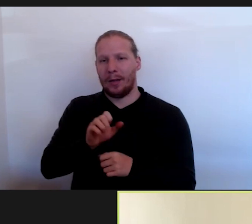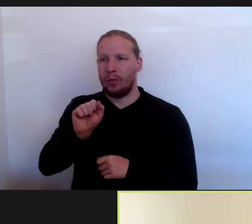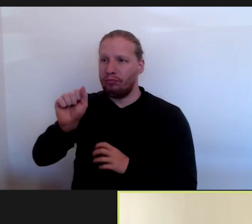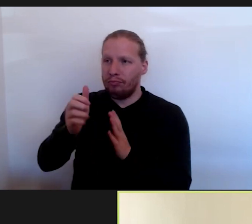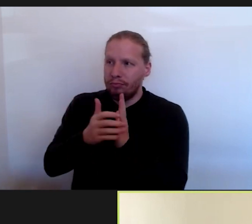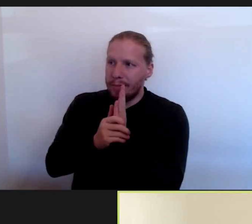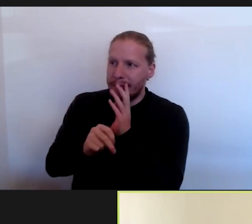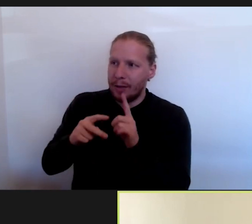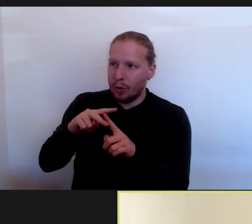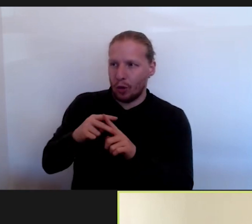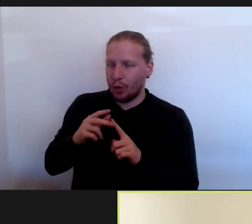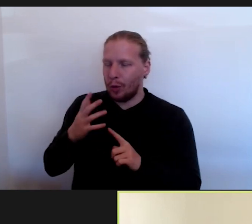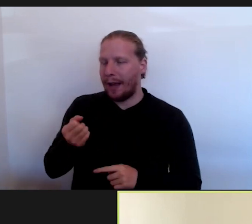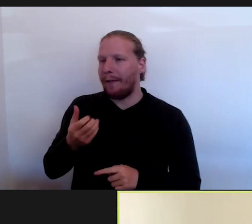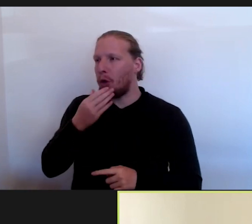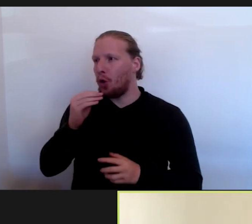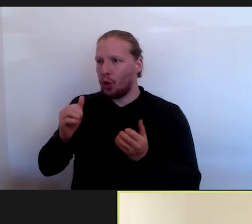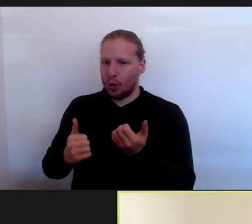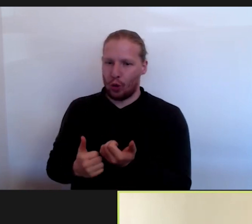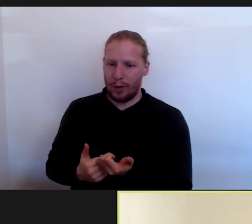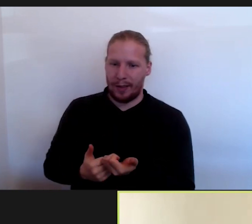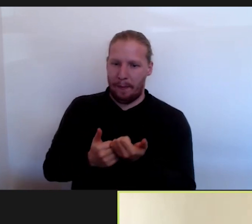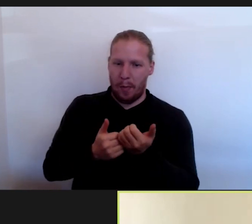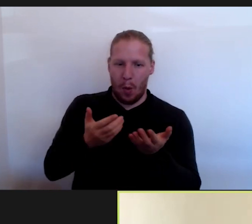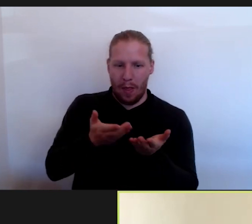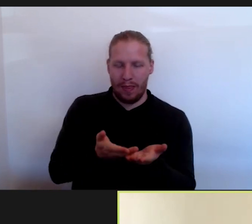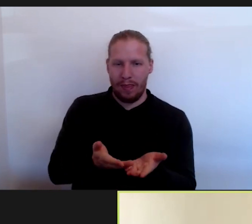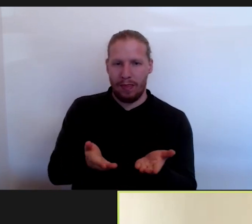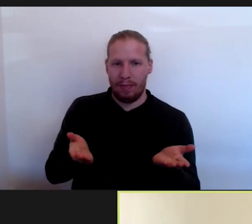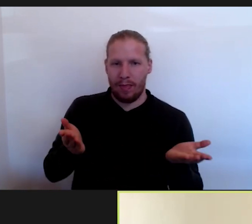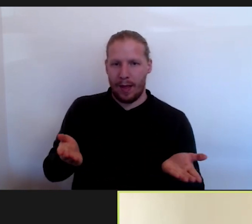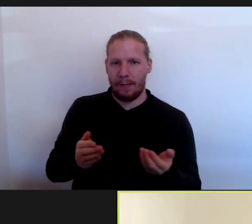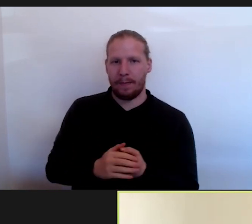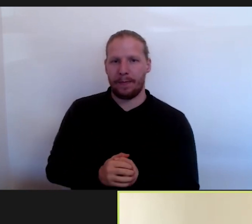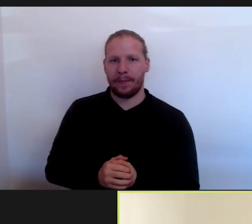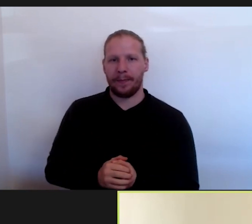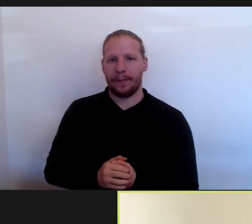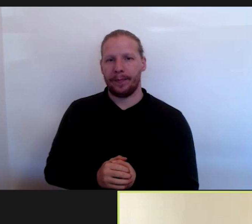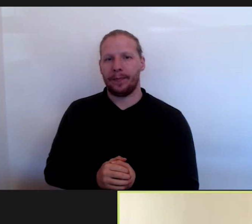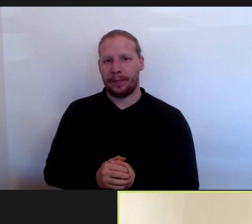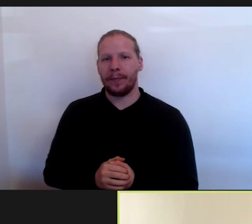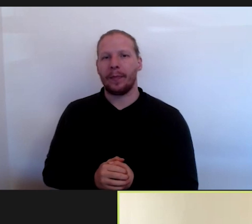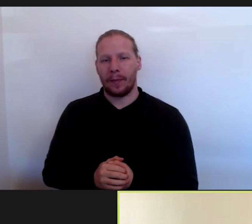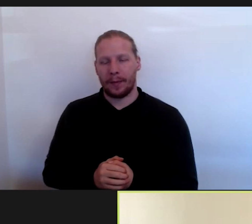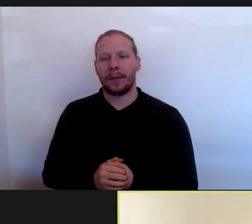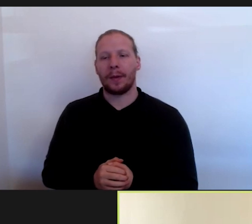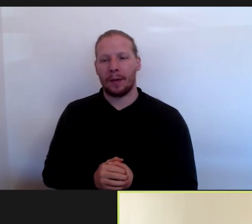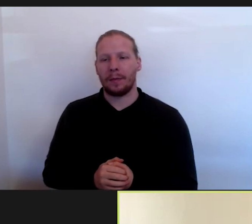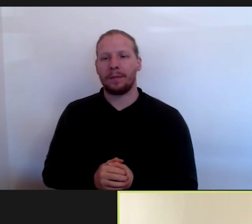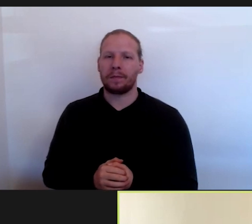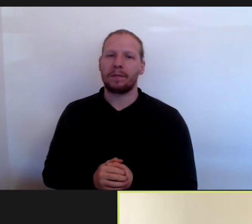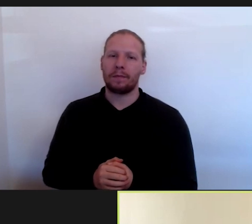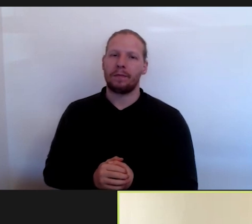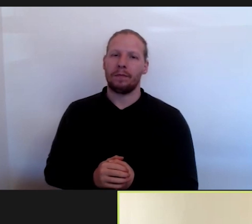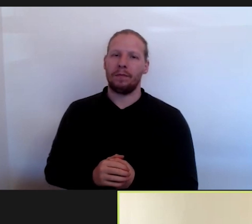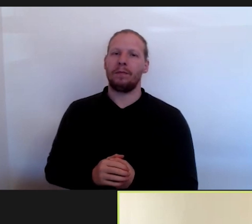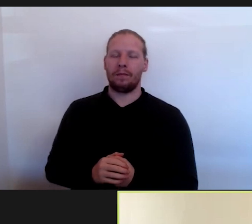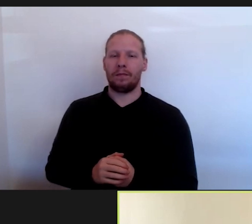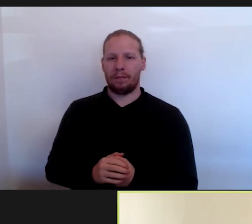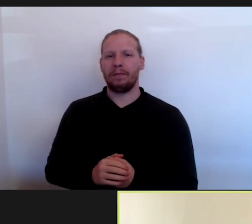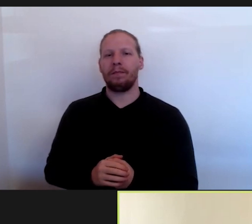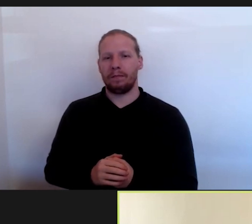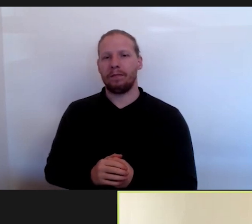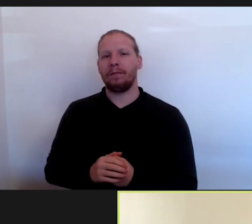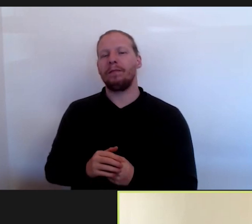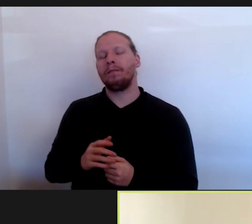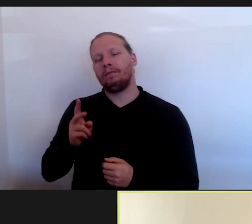to support them, to get the best, to get something that is really meaningful and impactful, again, based on the best